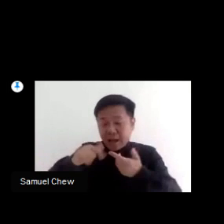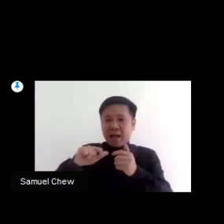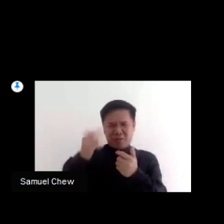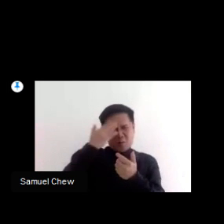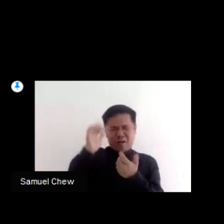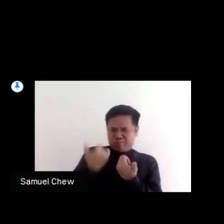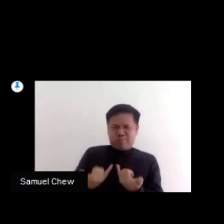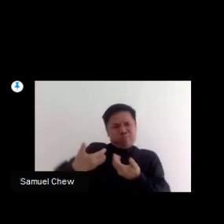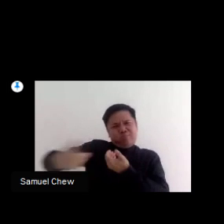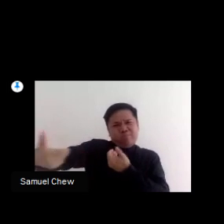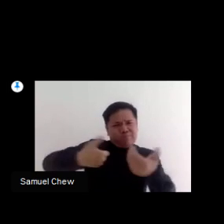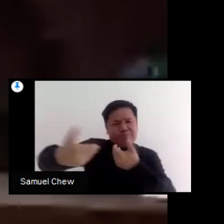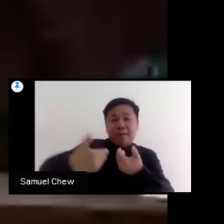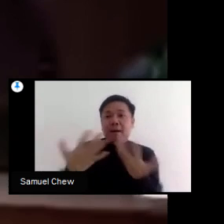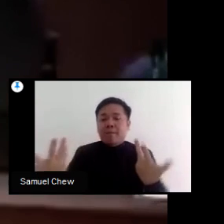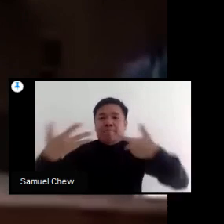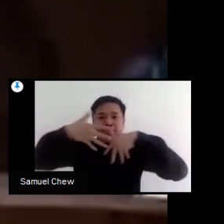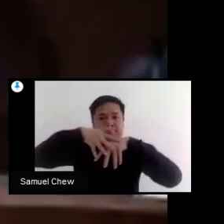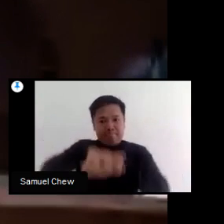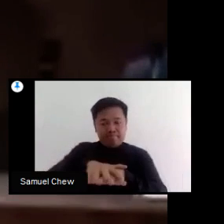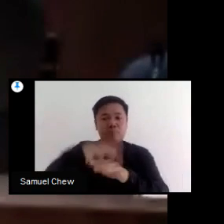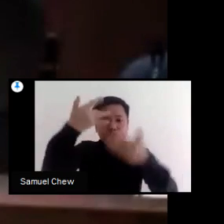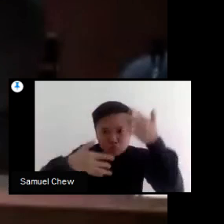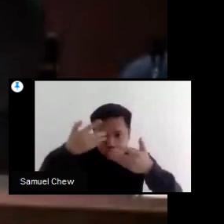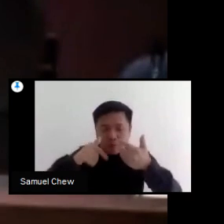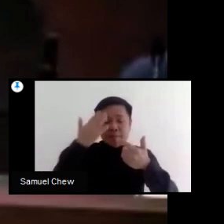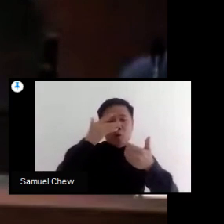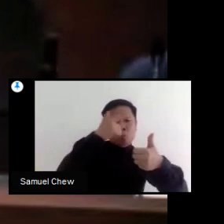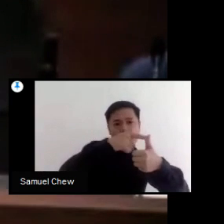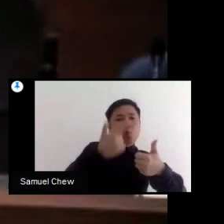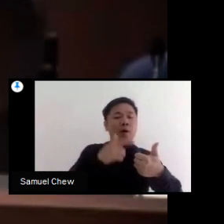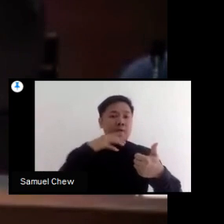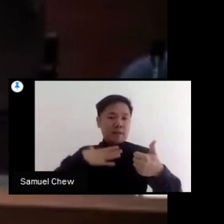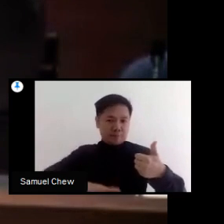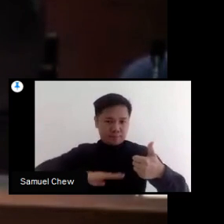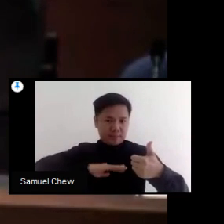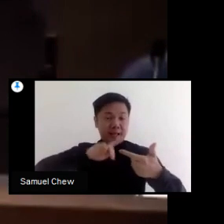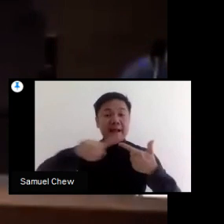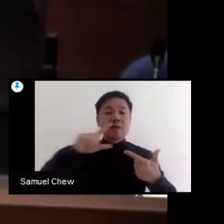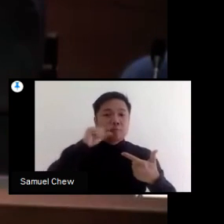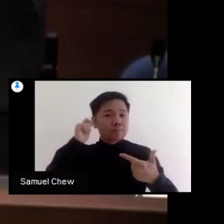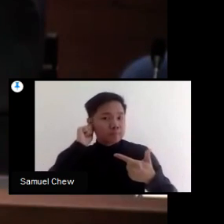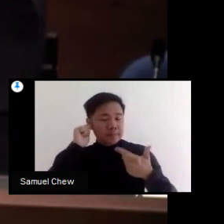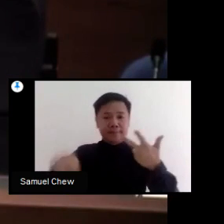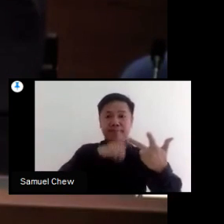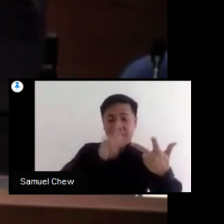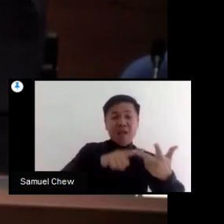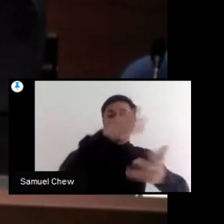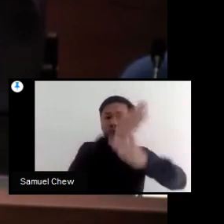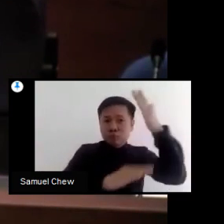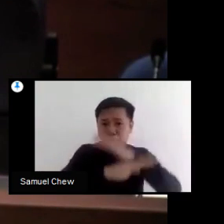focus on disaggregation by age, sex, locality, persons with disabilities, and other